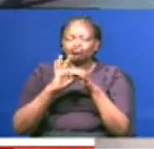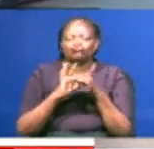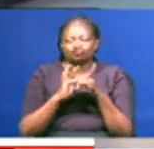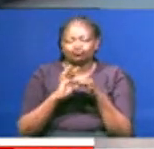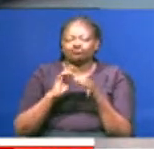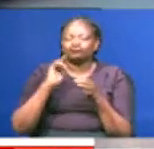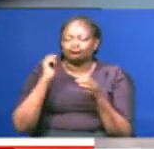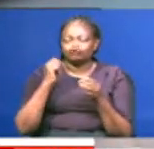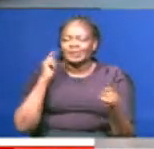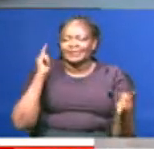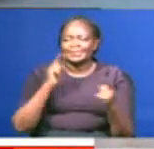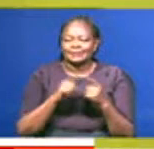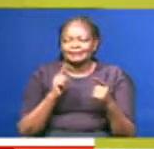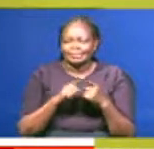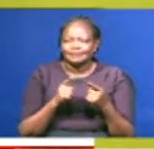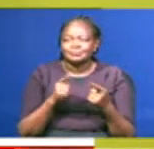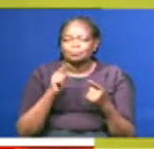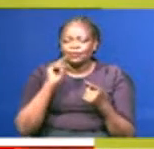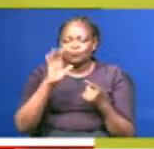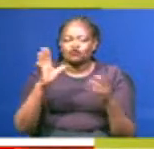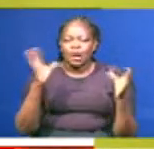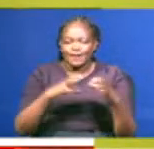for such companies.